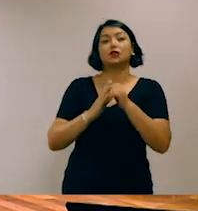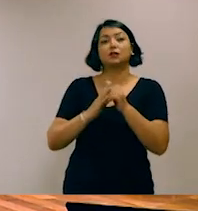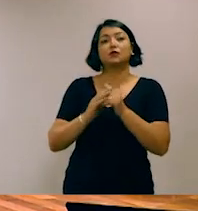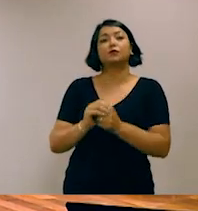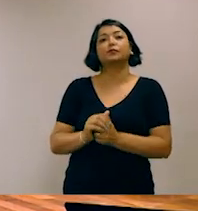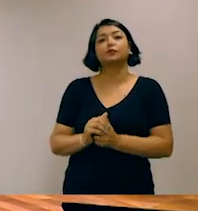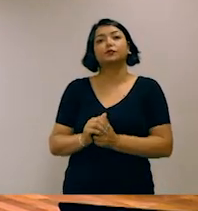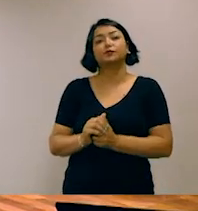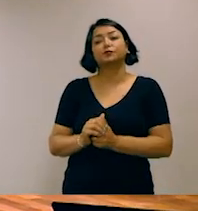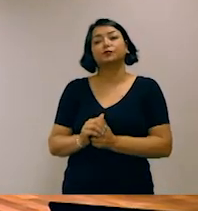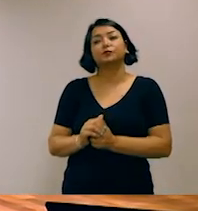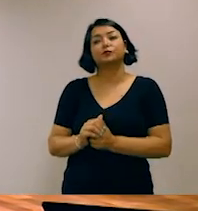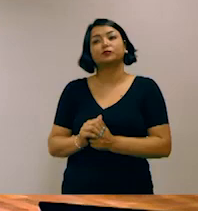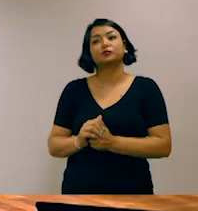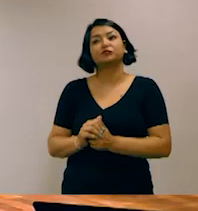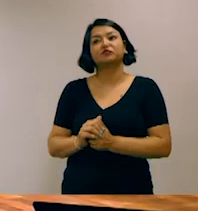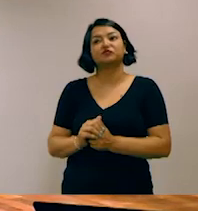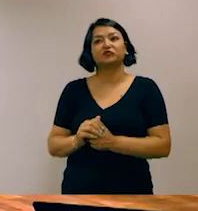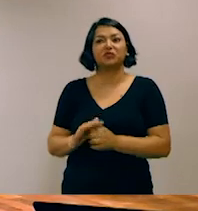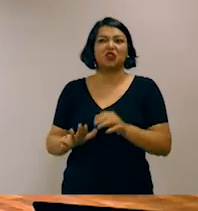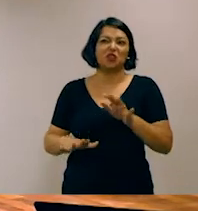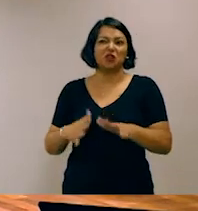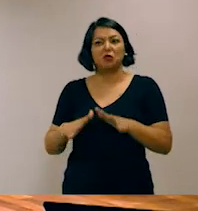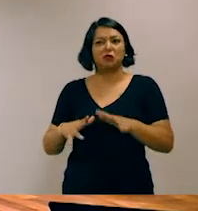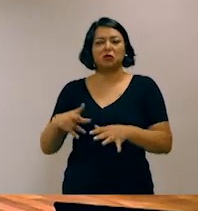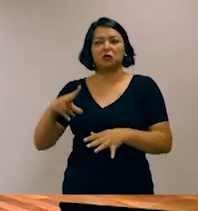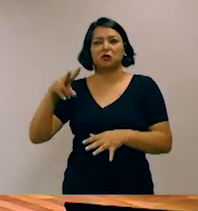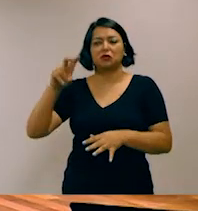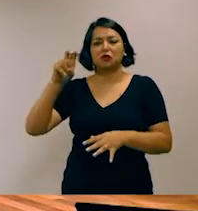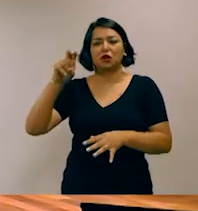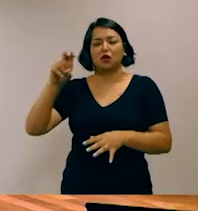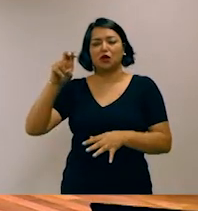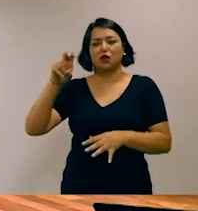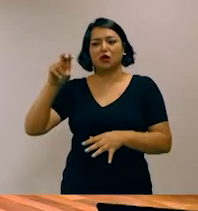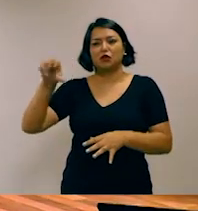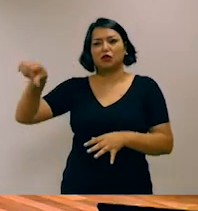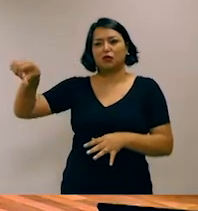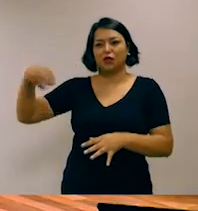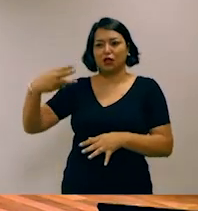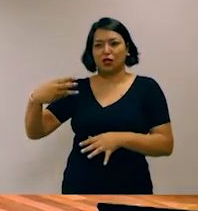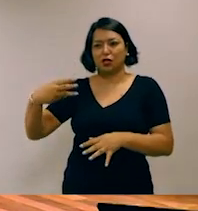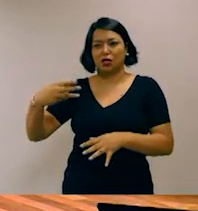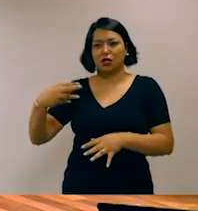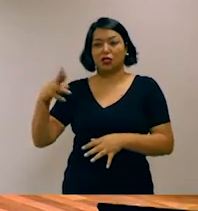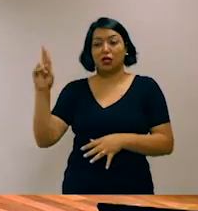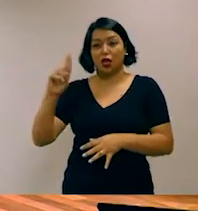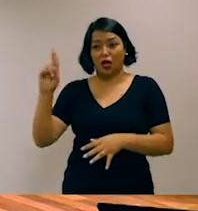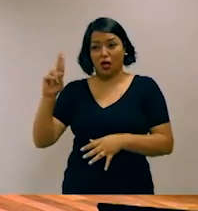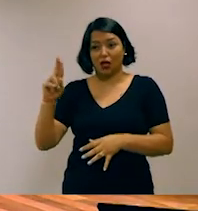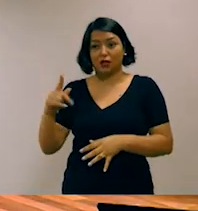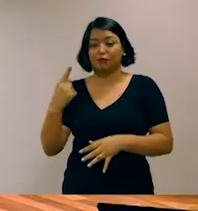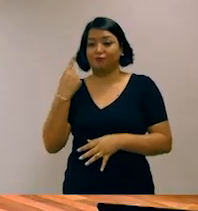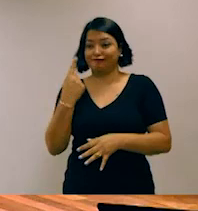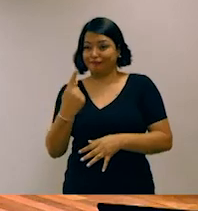consultants, and so this costs R$593 per project.